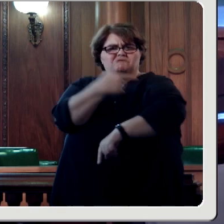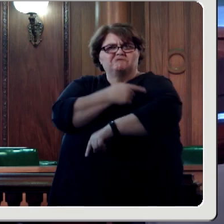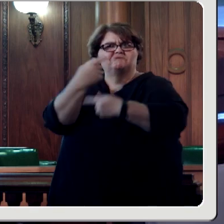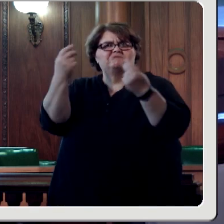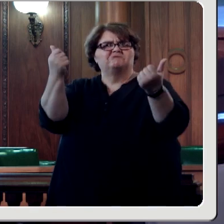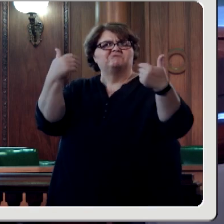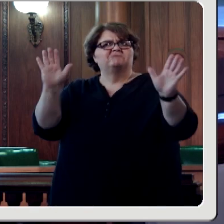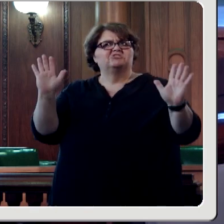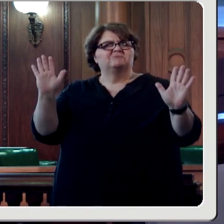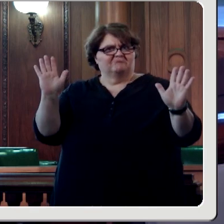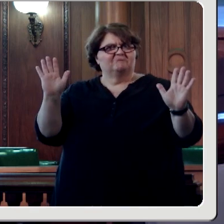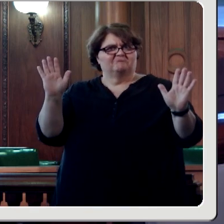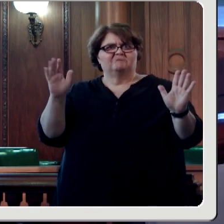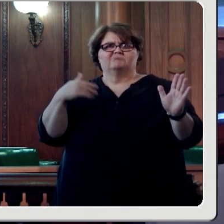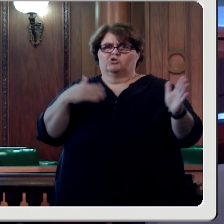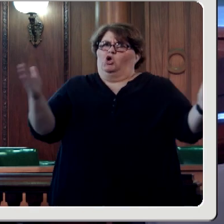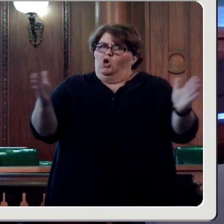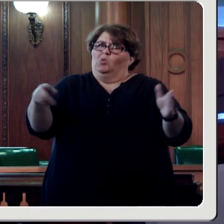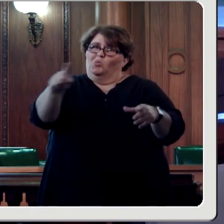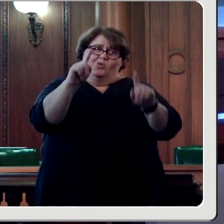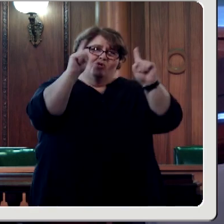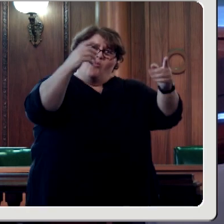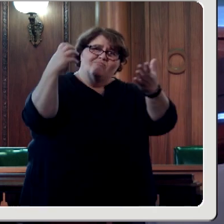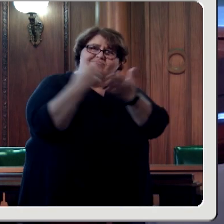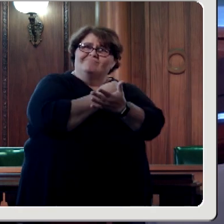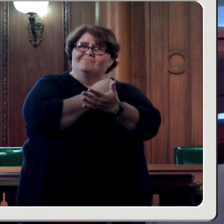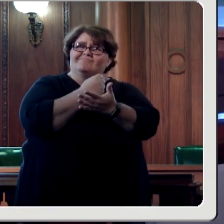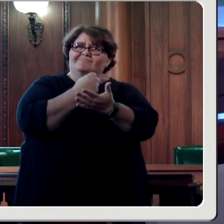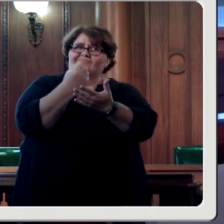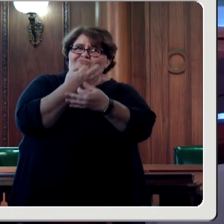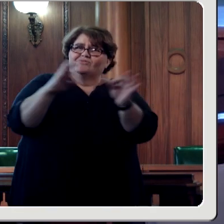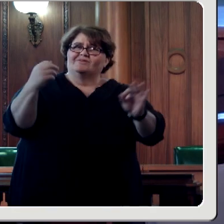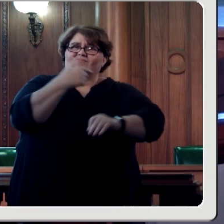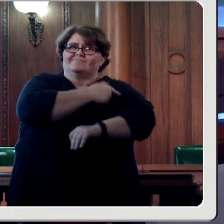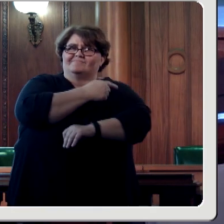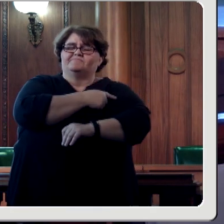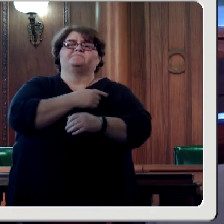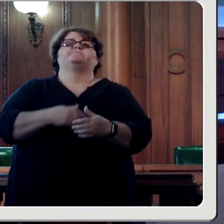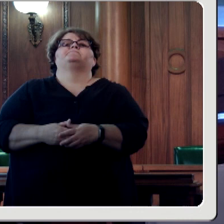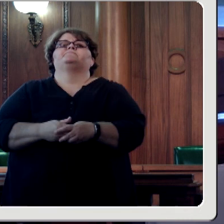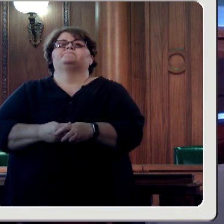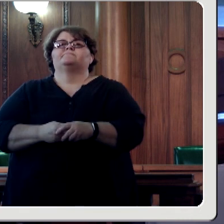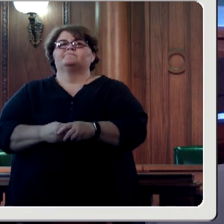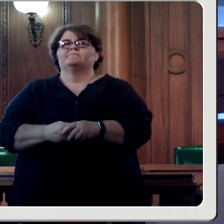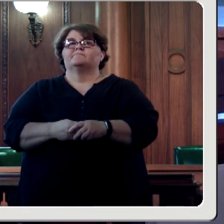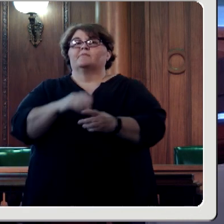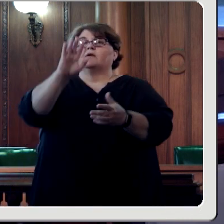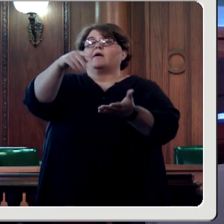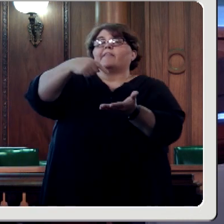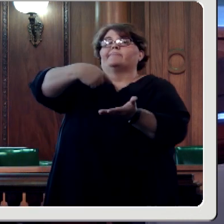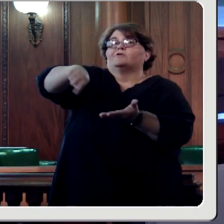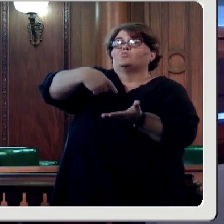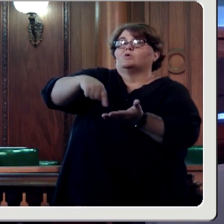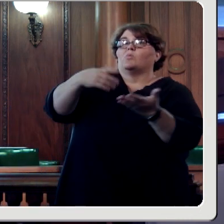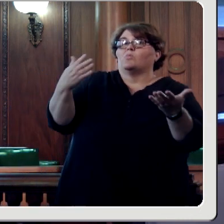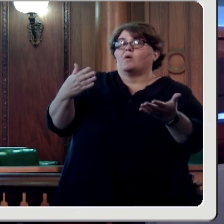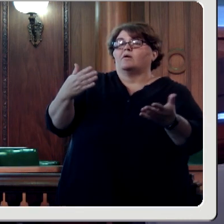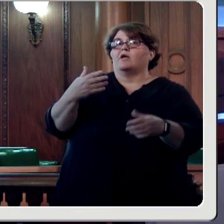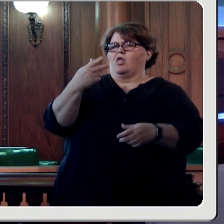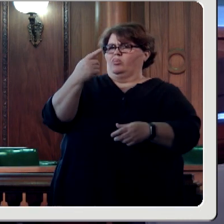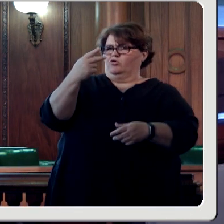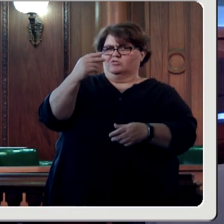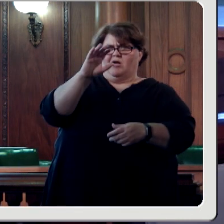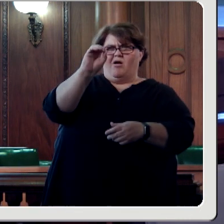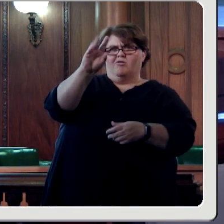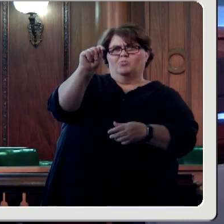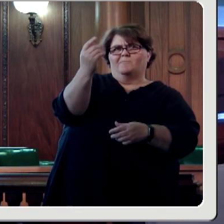lot, we had 85 last week. This week we're going to be at Thursday, October 15th,